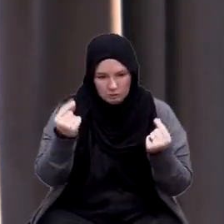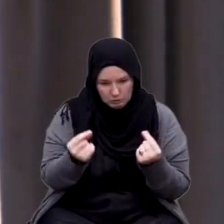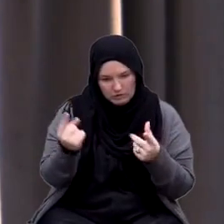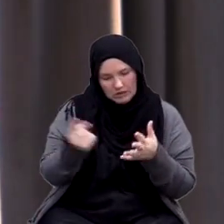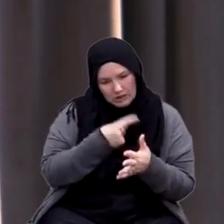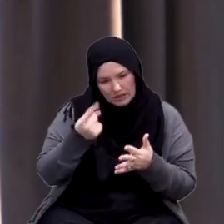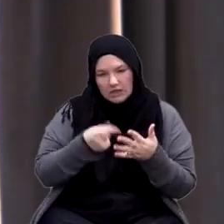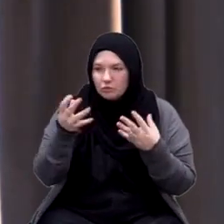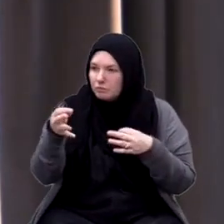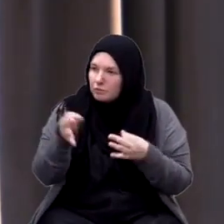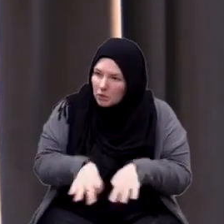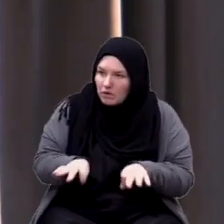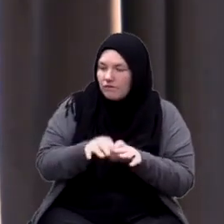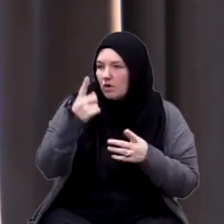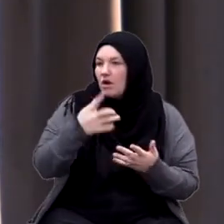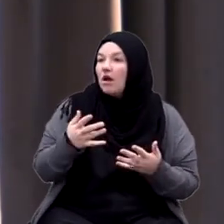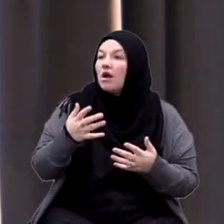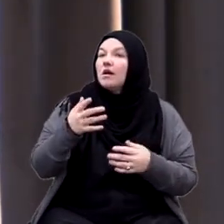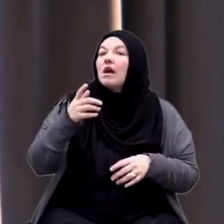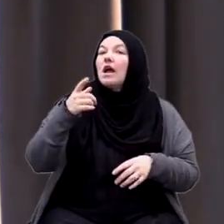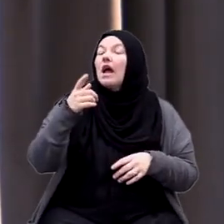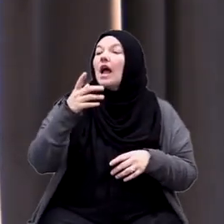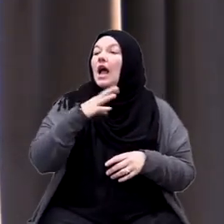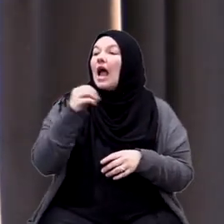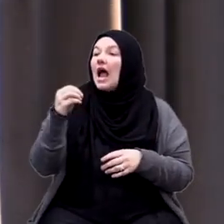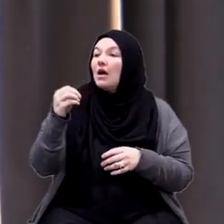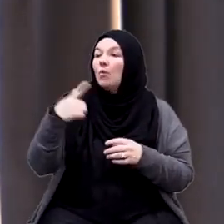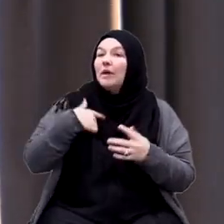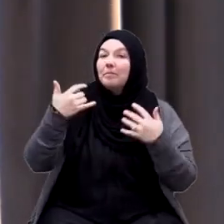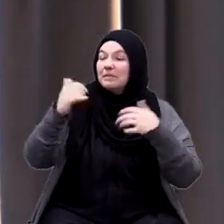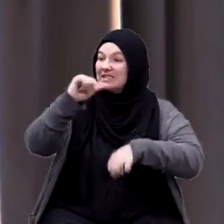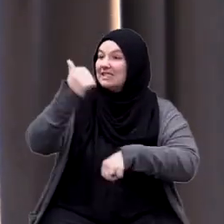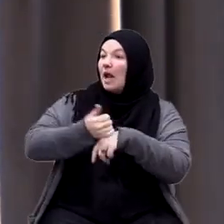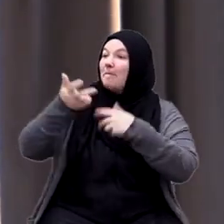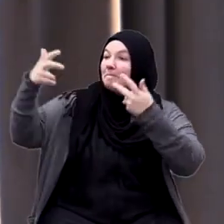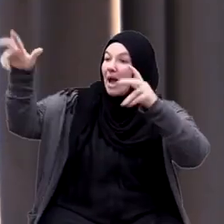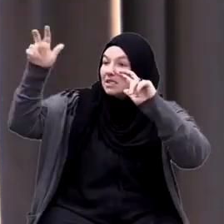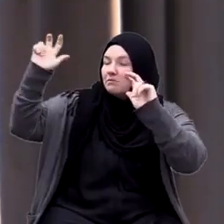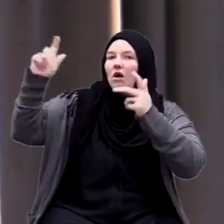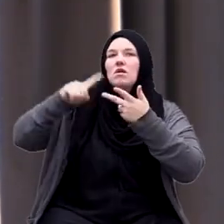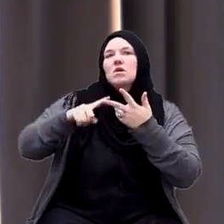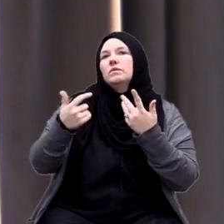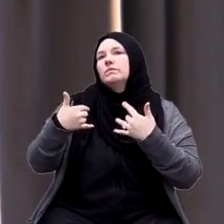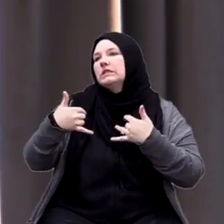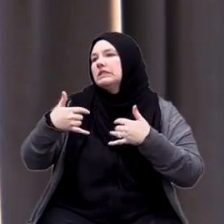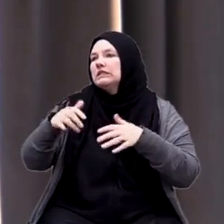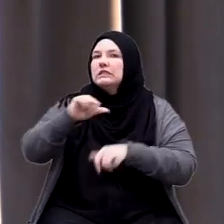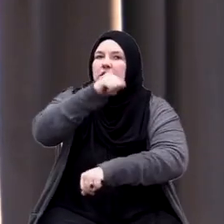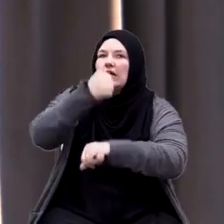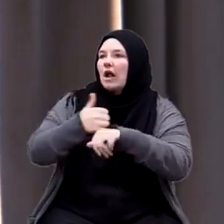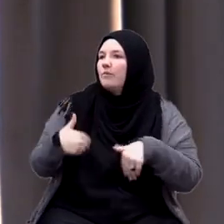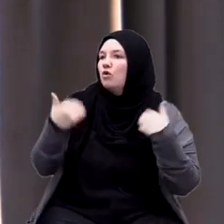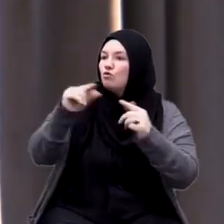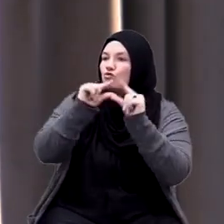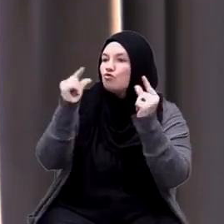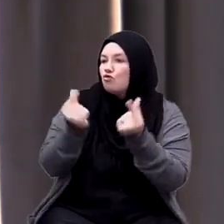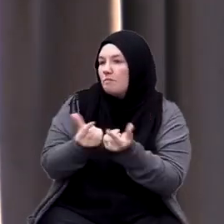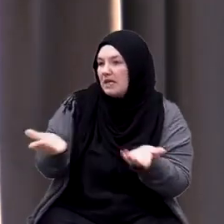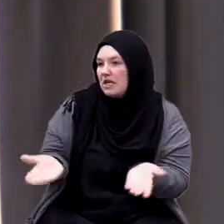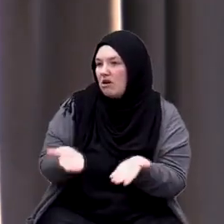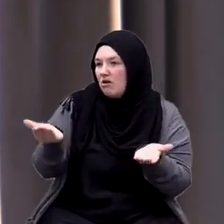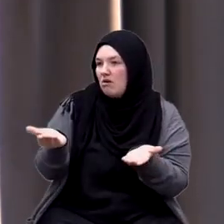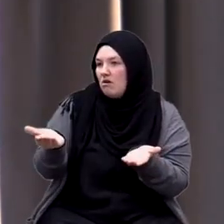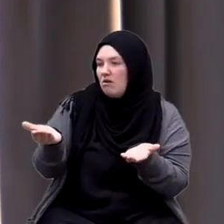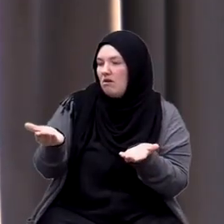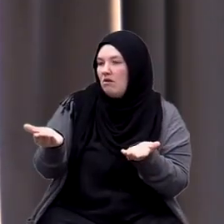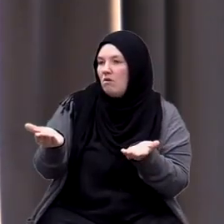basketballs and other games to attract them to come. But they need to know, why are they attracted to